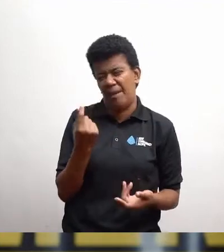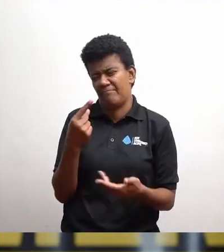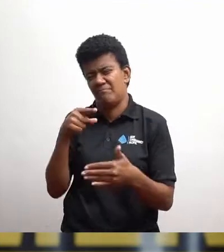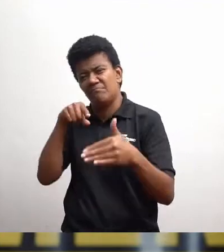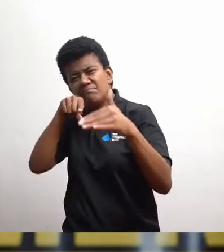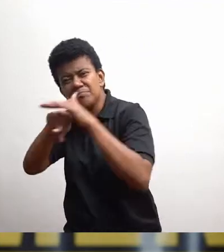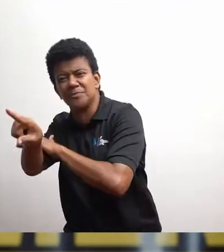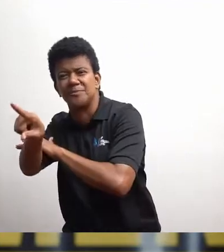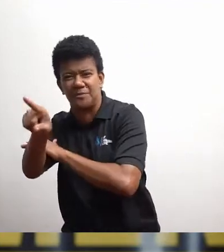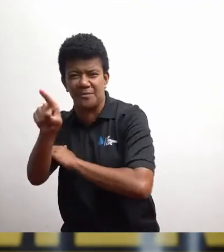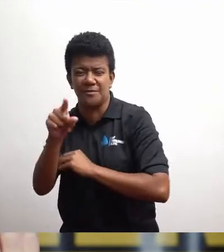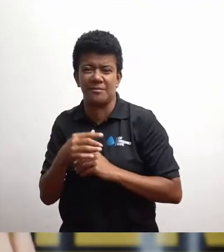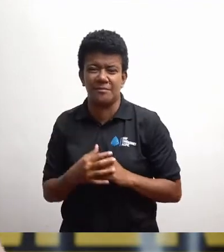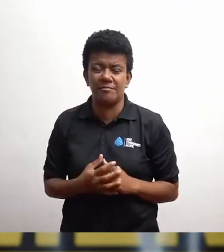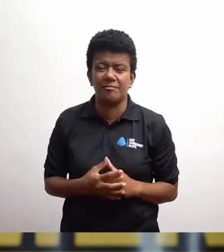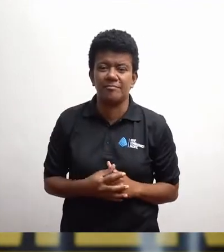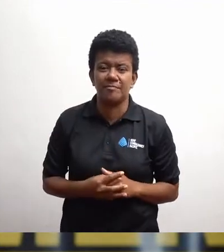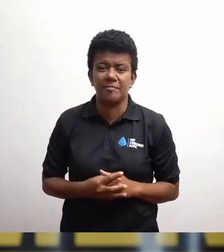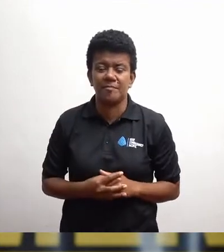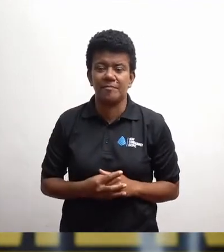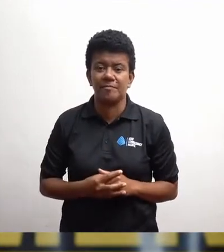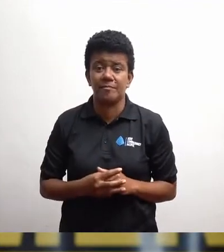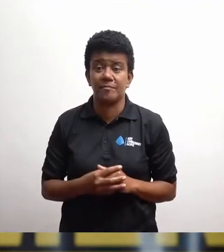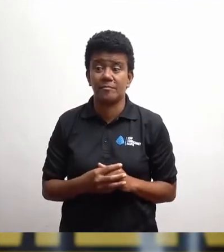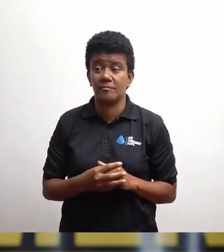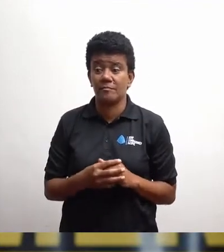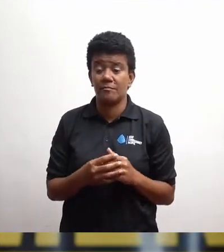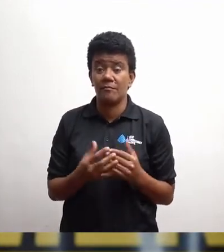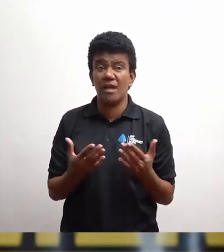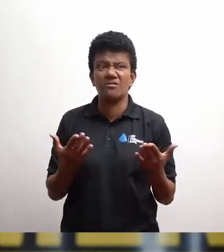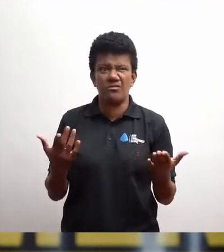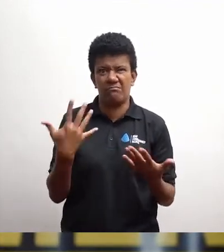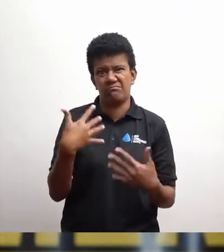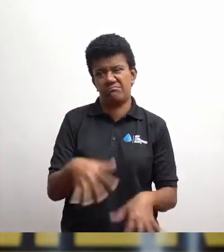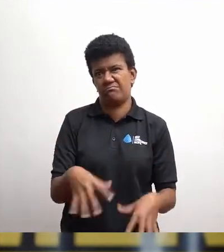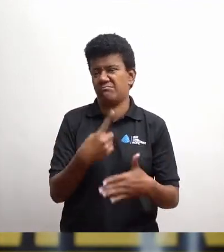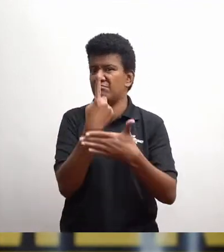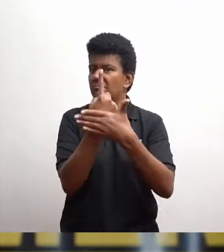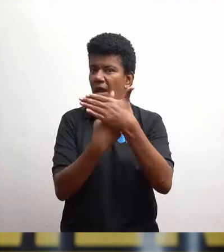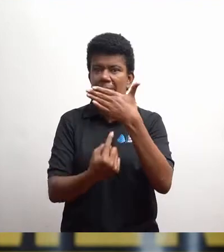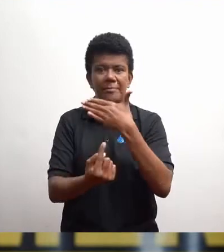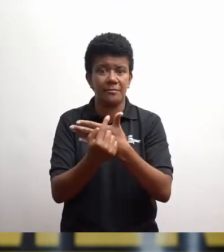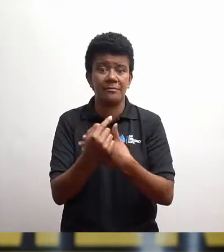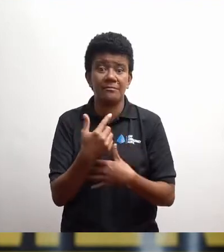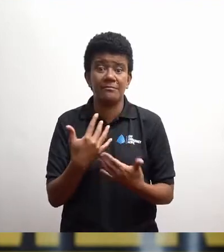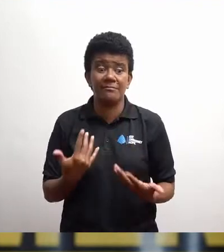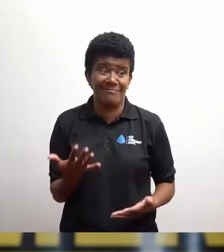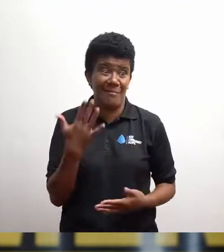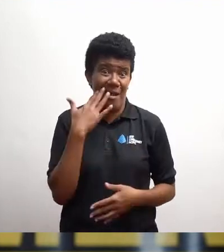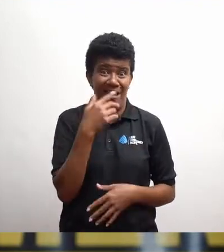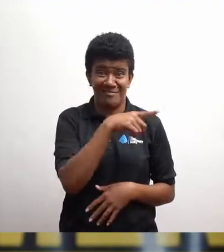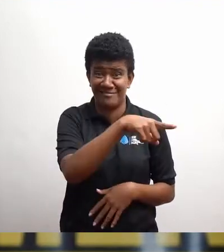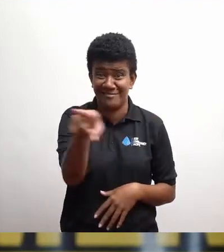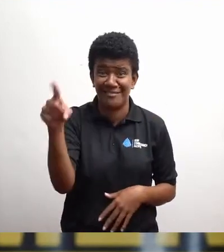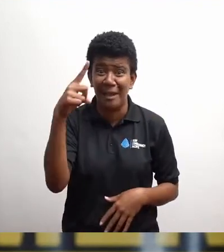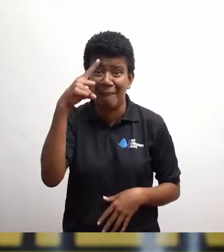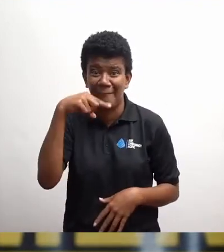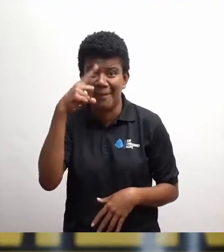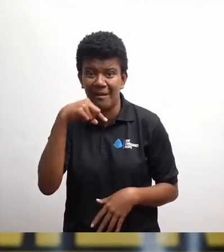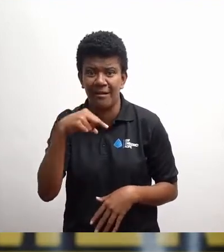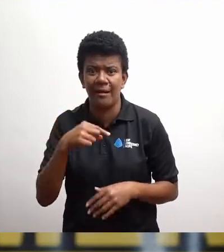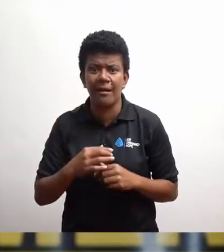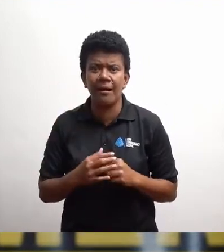and the losers. That is the nature of conflict and war. And as people came out the other side and nation states